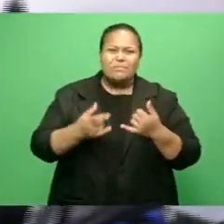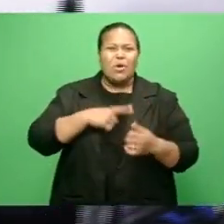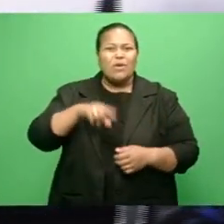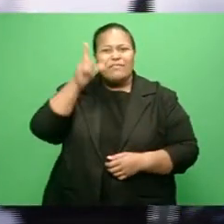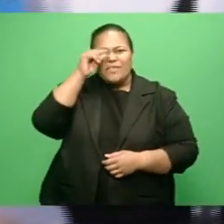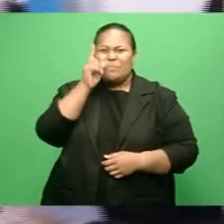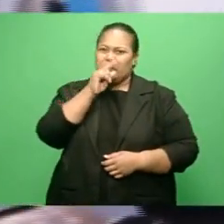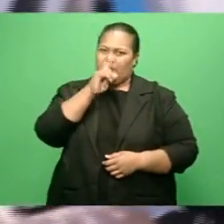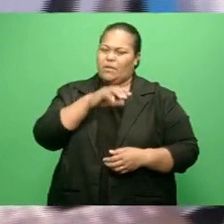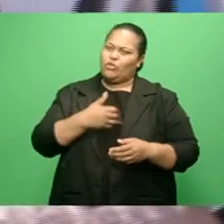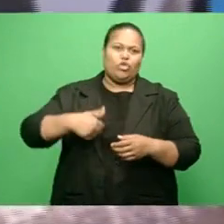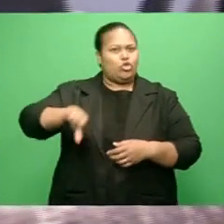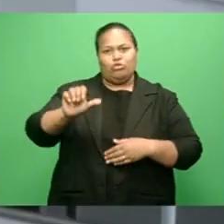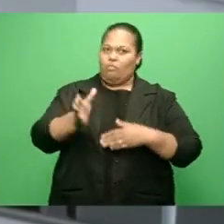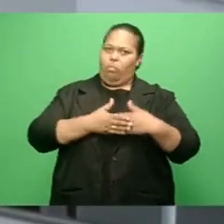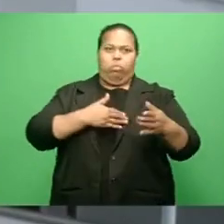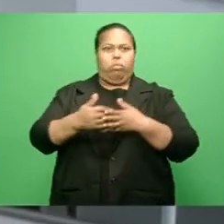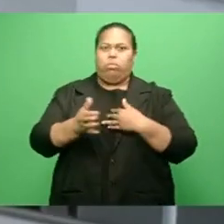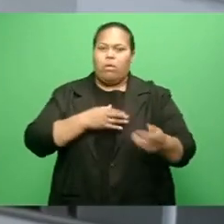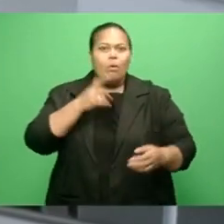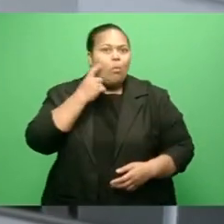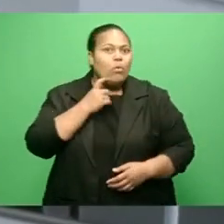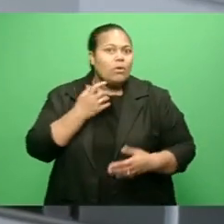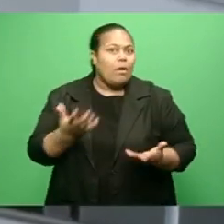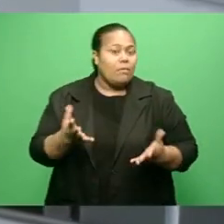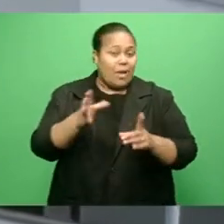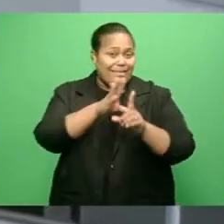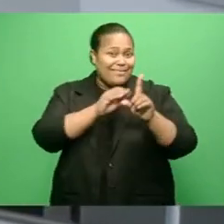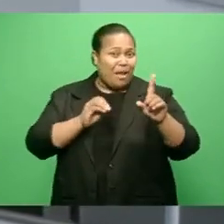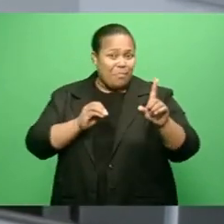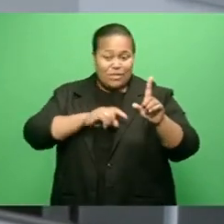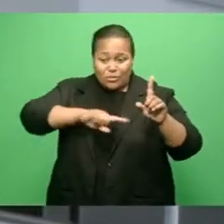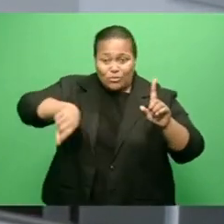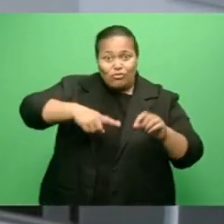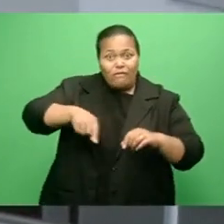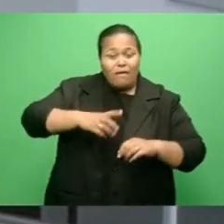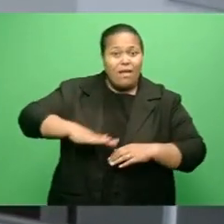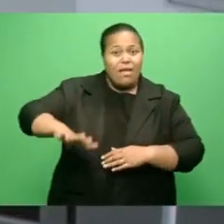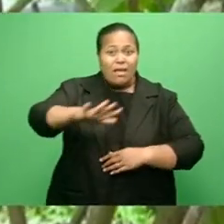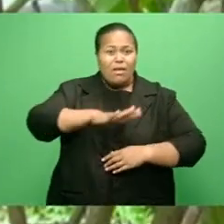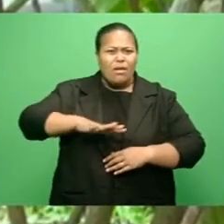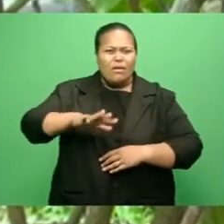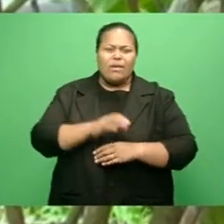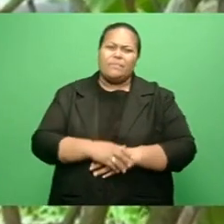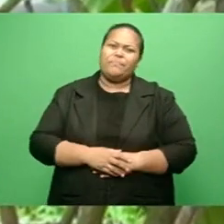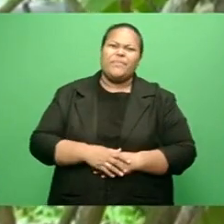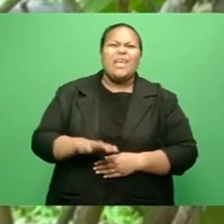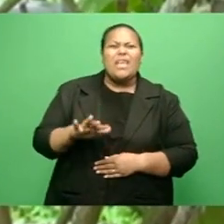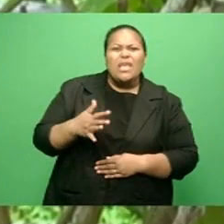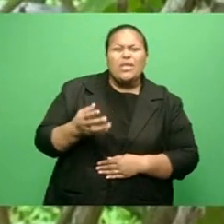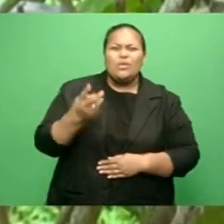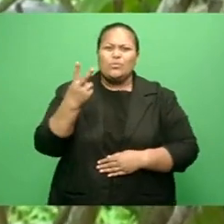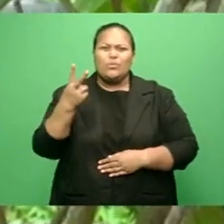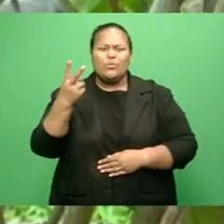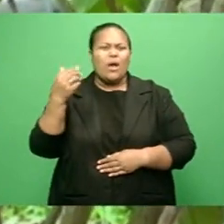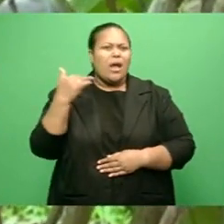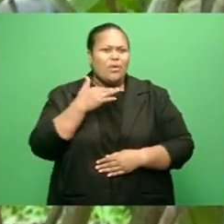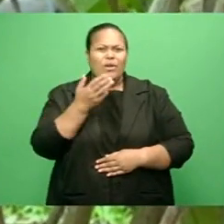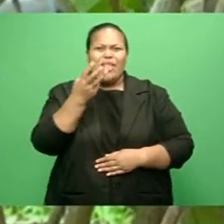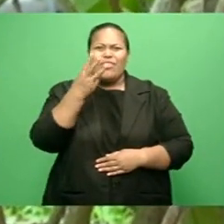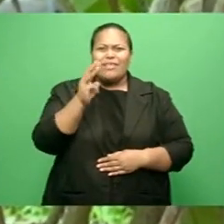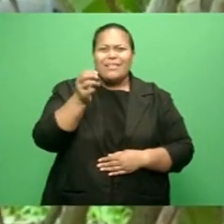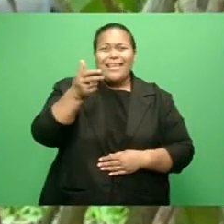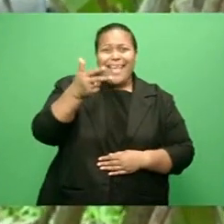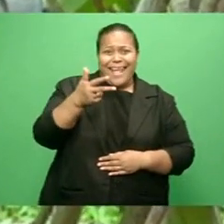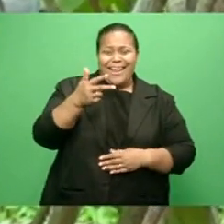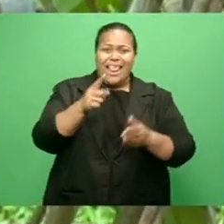accelerating rate on a daily basis. For example, in the Greater Suva area, an average of 238 litres of water is consumed by